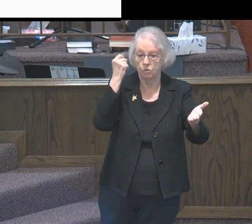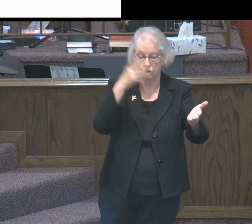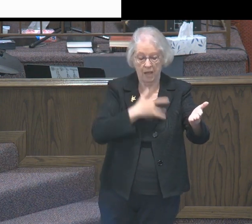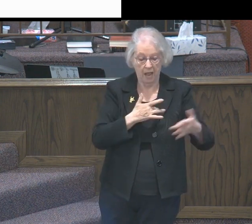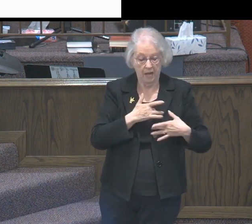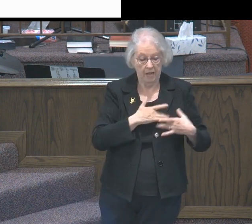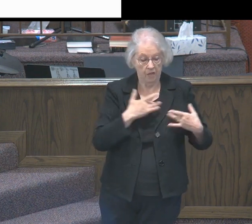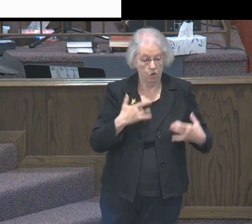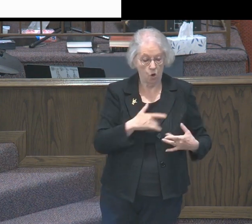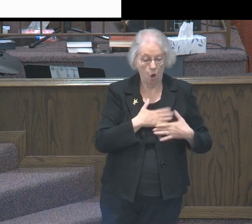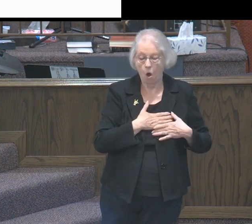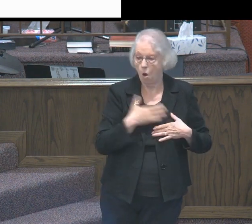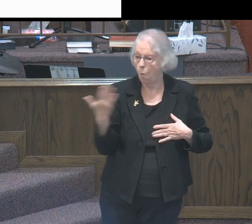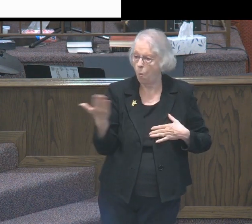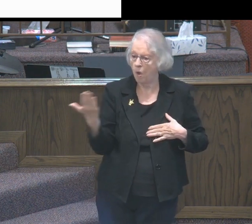And what is in your heart?